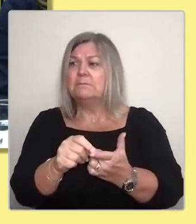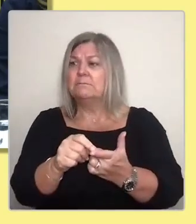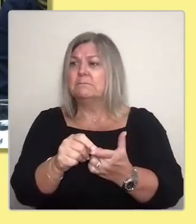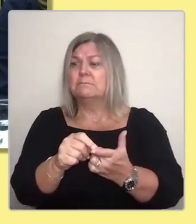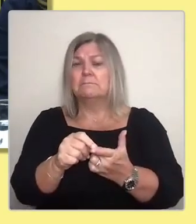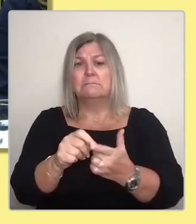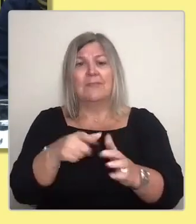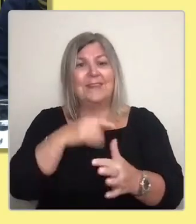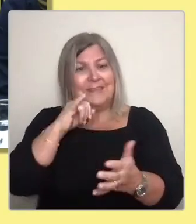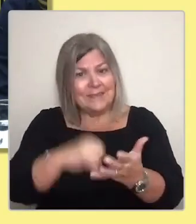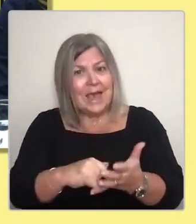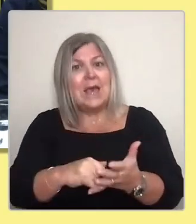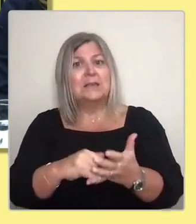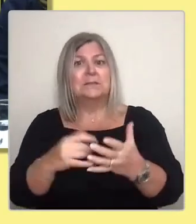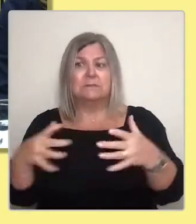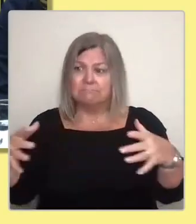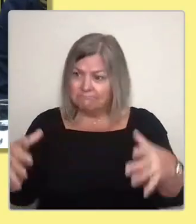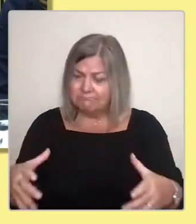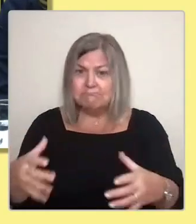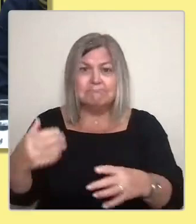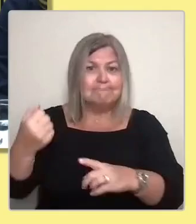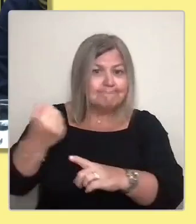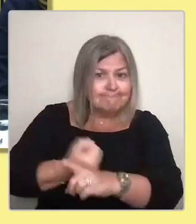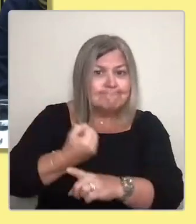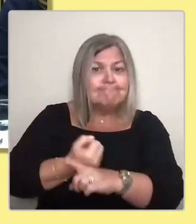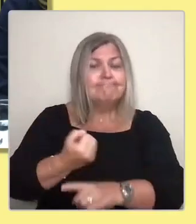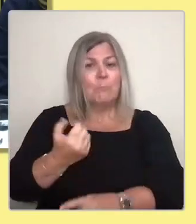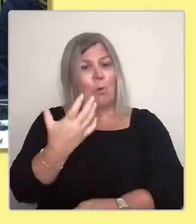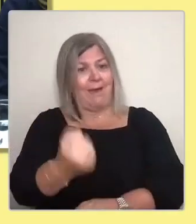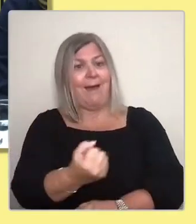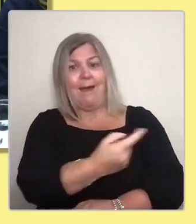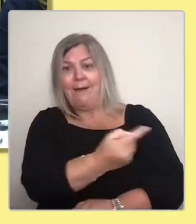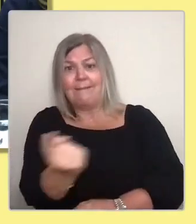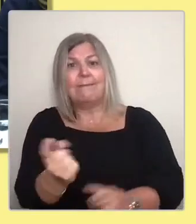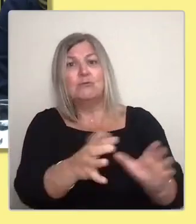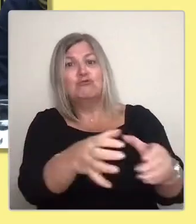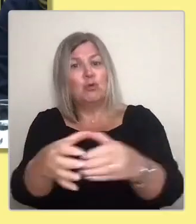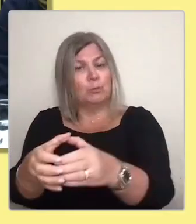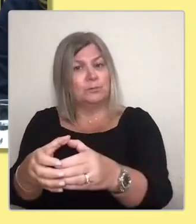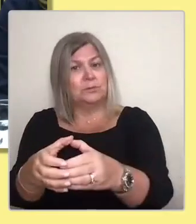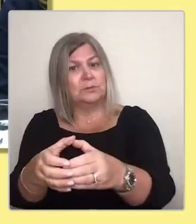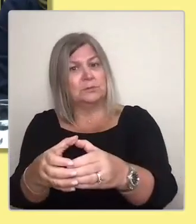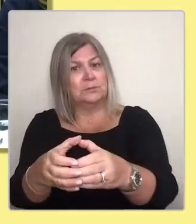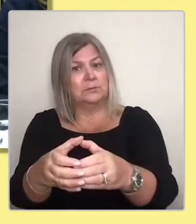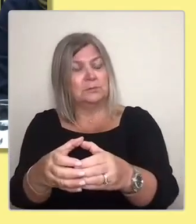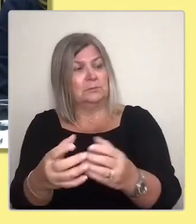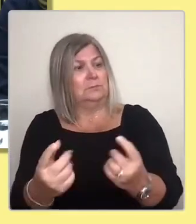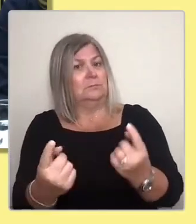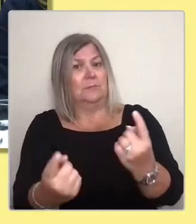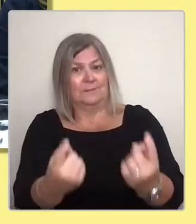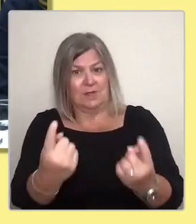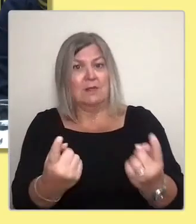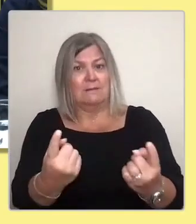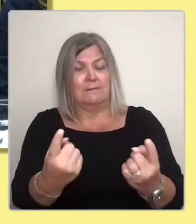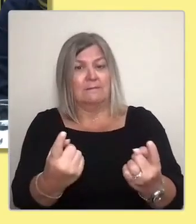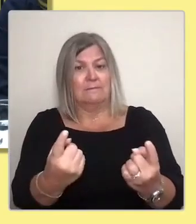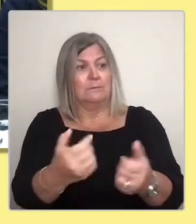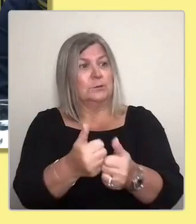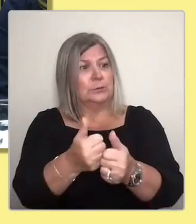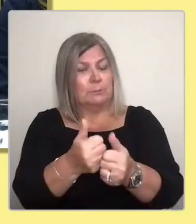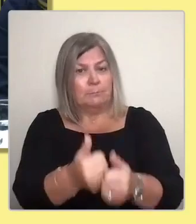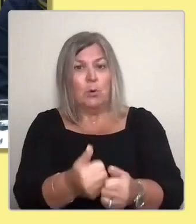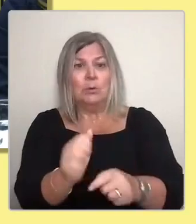groups, organisations that are on the front line when it comes to defending those rights. And any future leader needs to